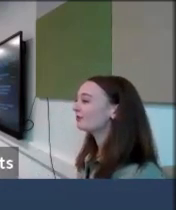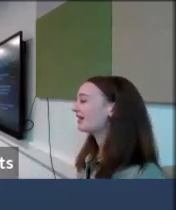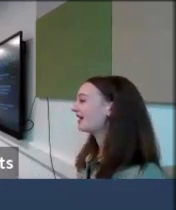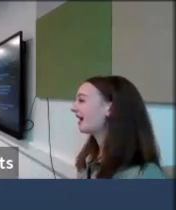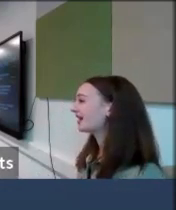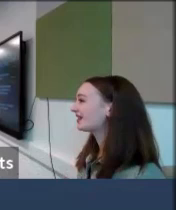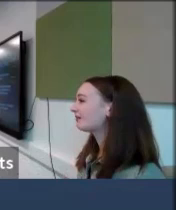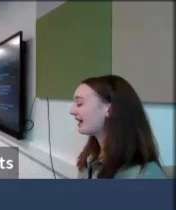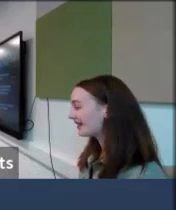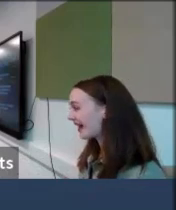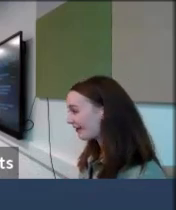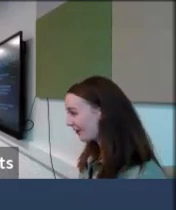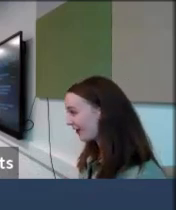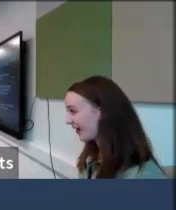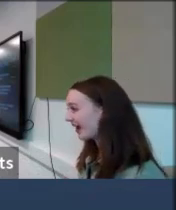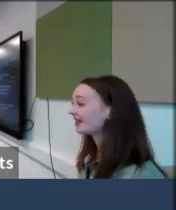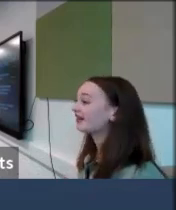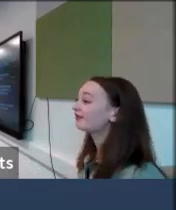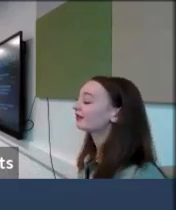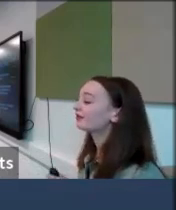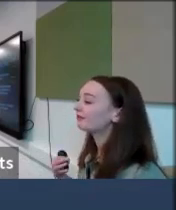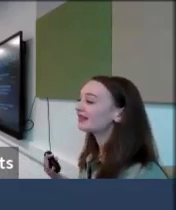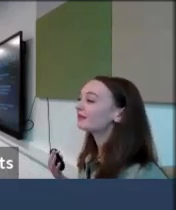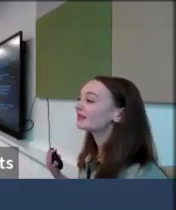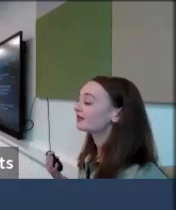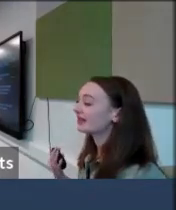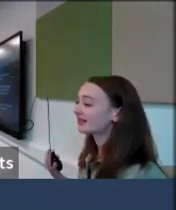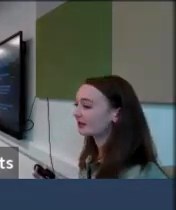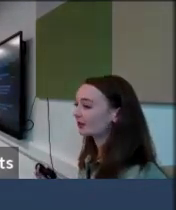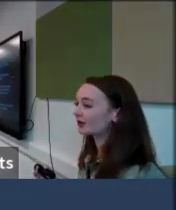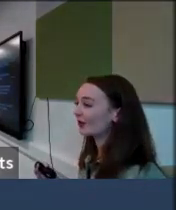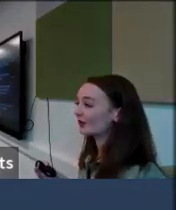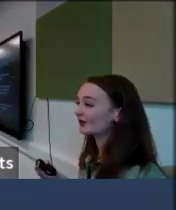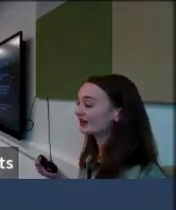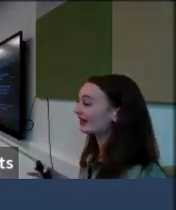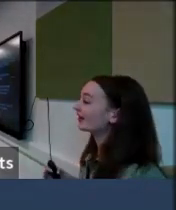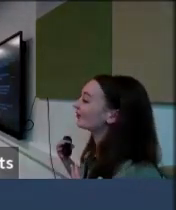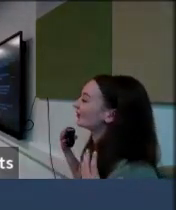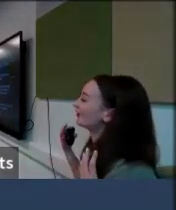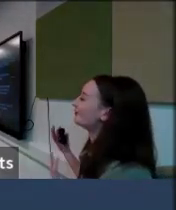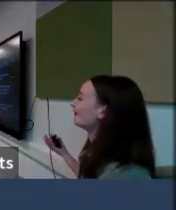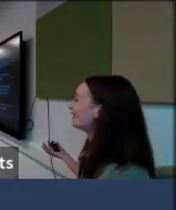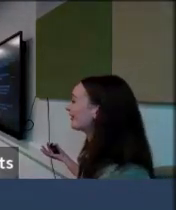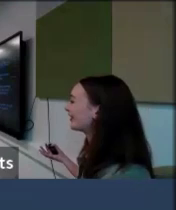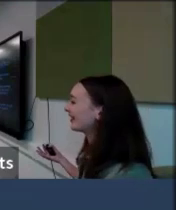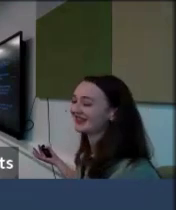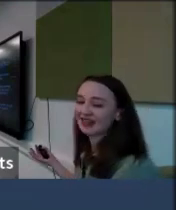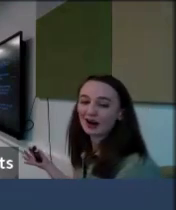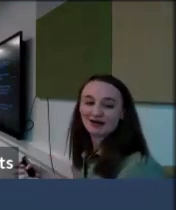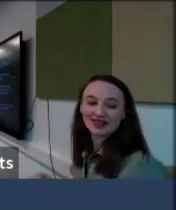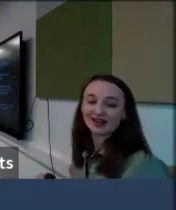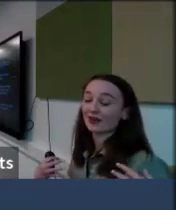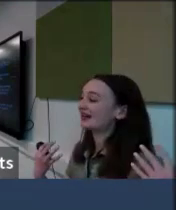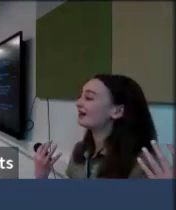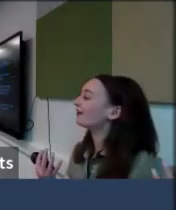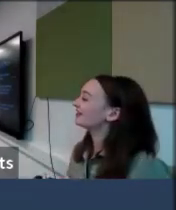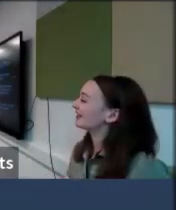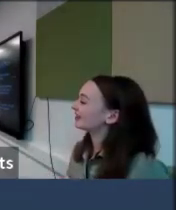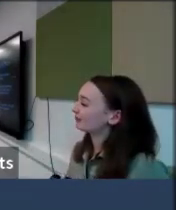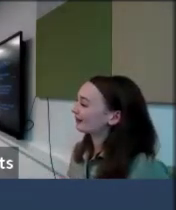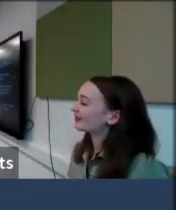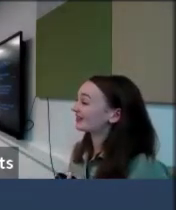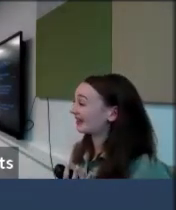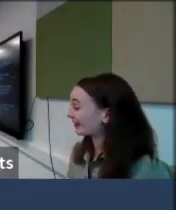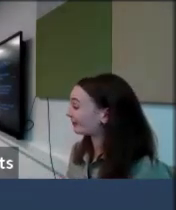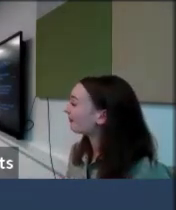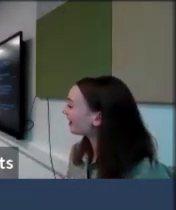know that somebody has made that effort and they've made themselves accessible to us, and they also do a really great thing to start with, like cooking a very